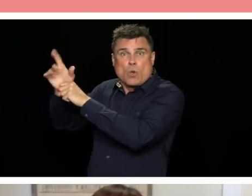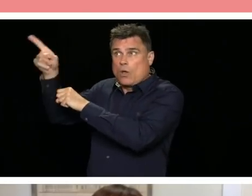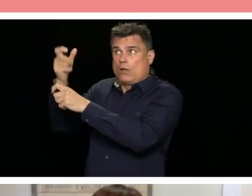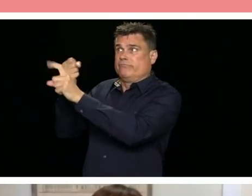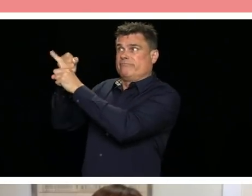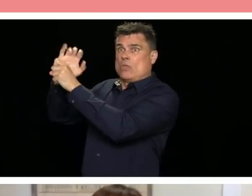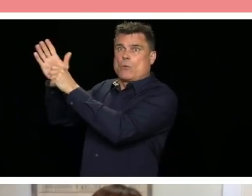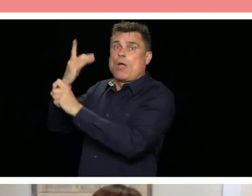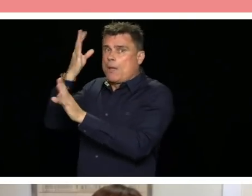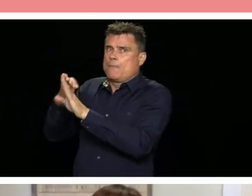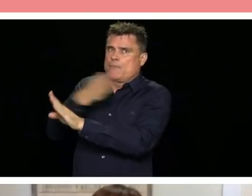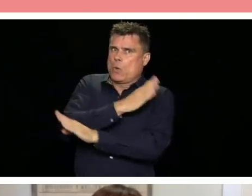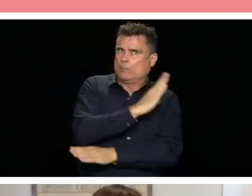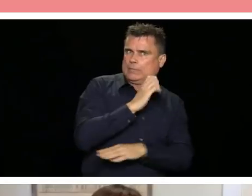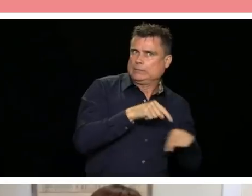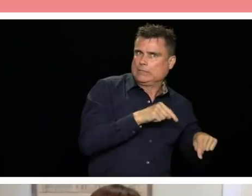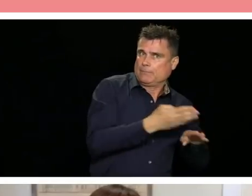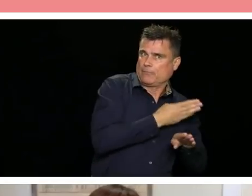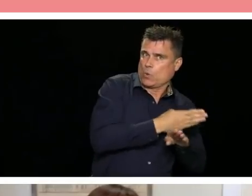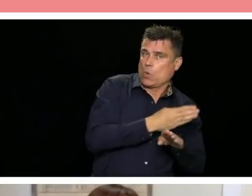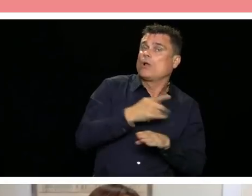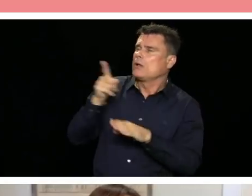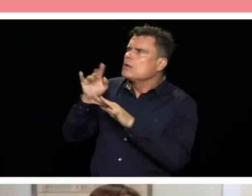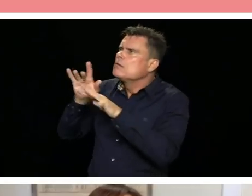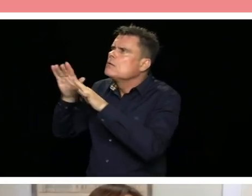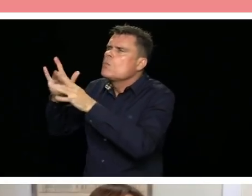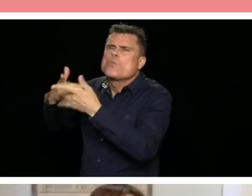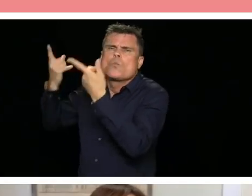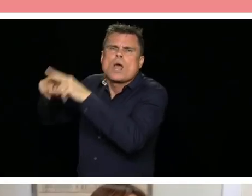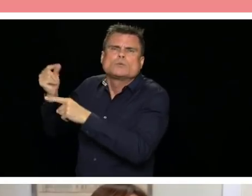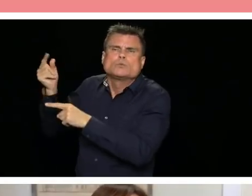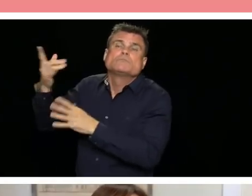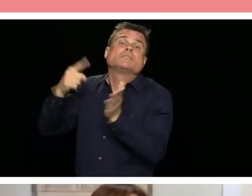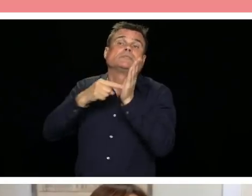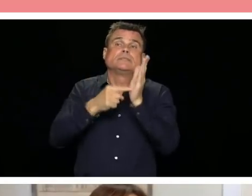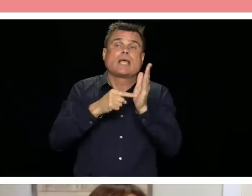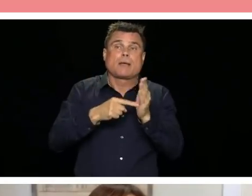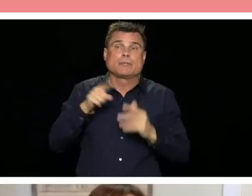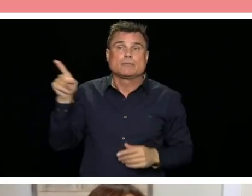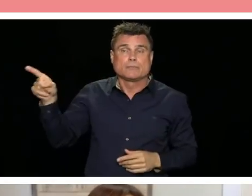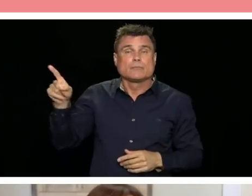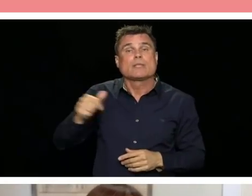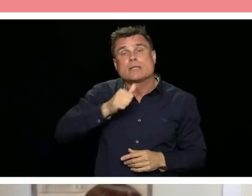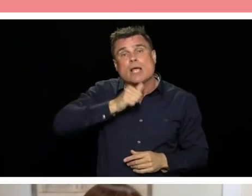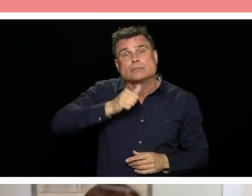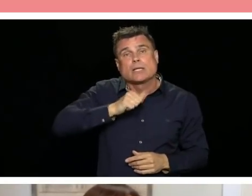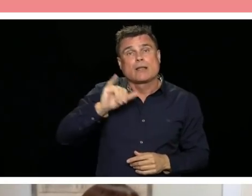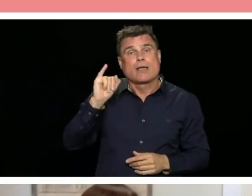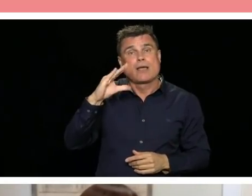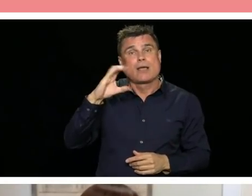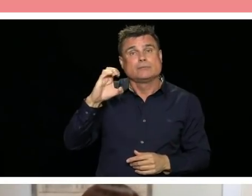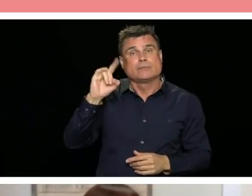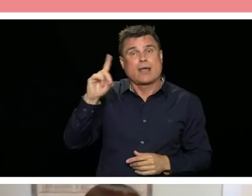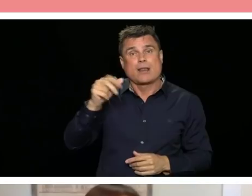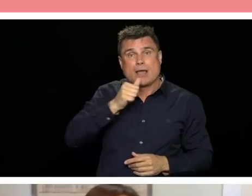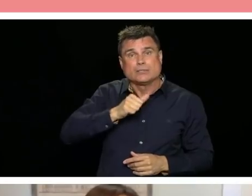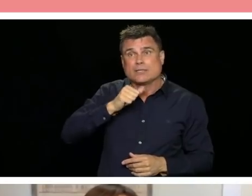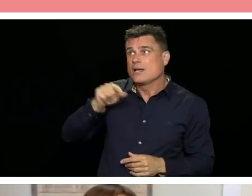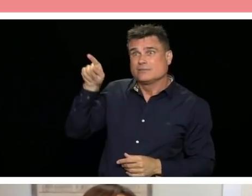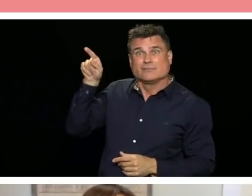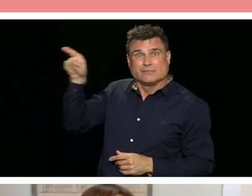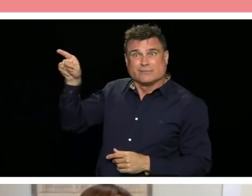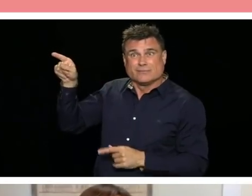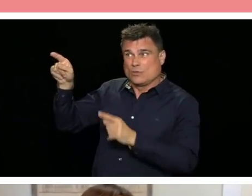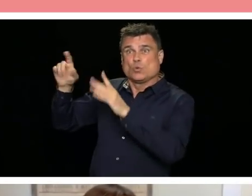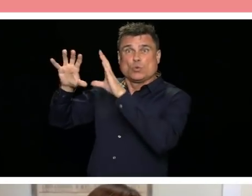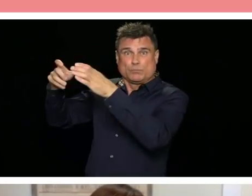other day was out of Iceland, where they actually looked at a group of people that included children to see how many cases